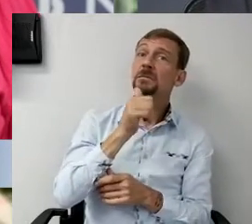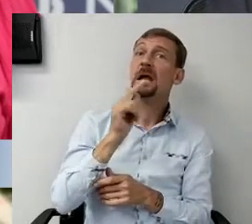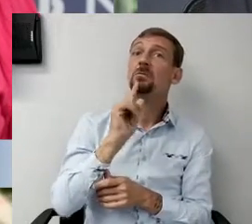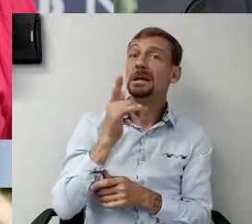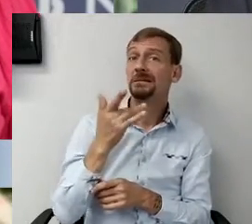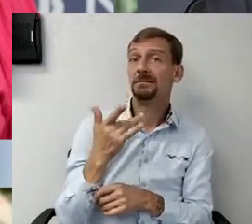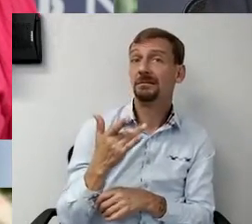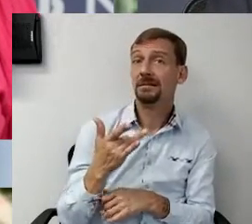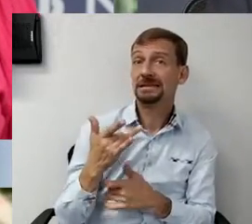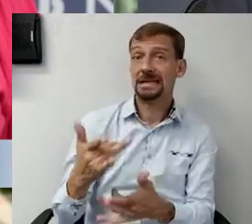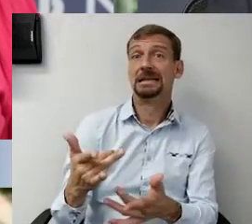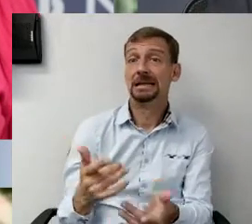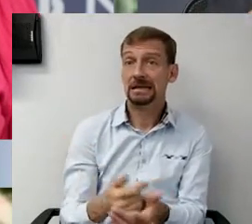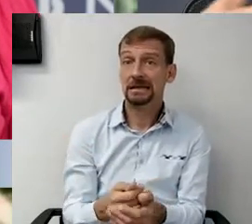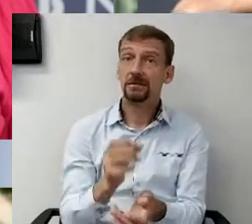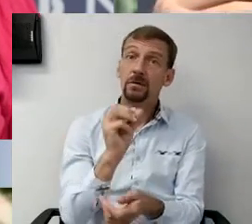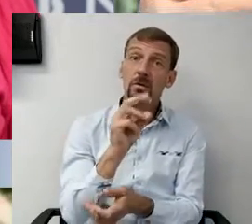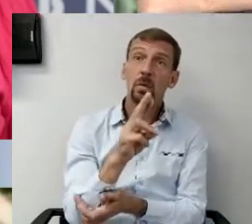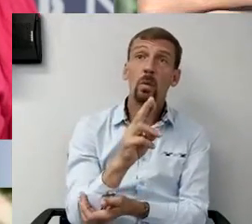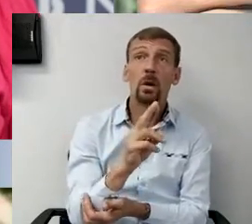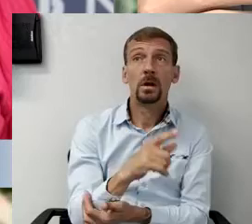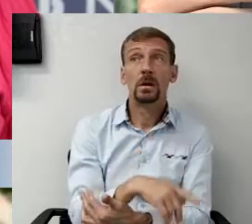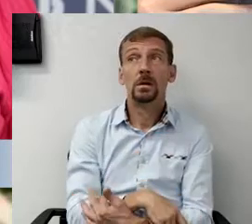sensitive or